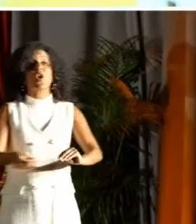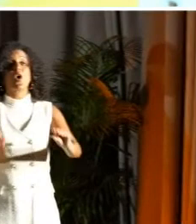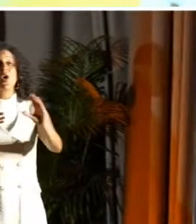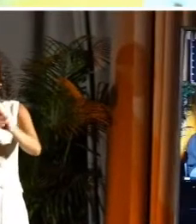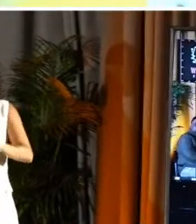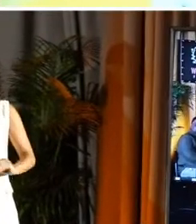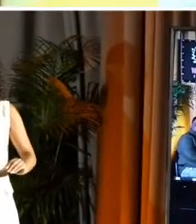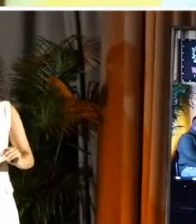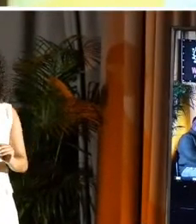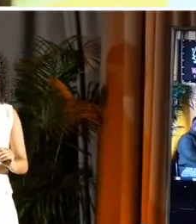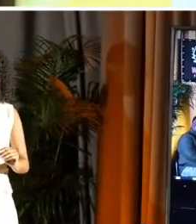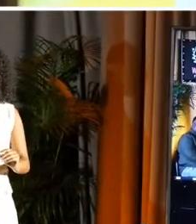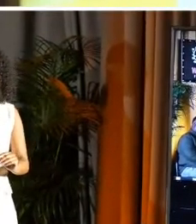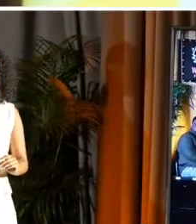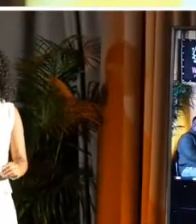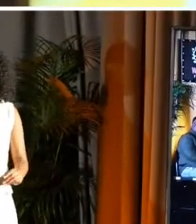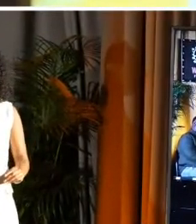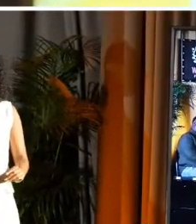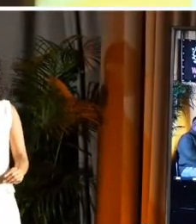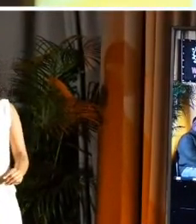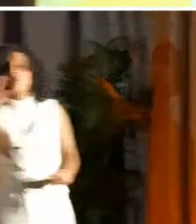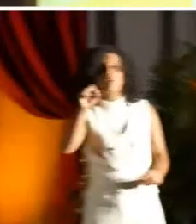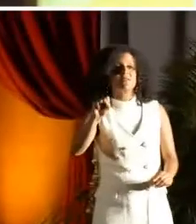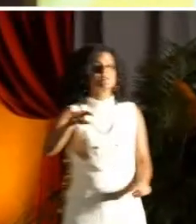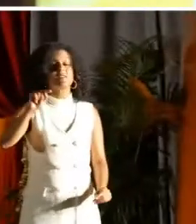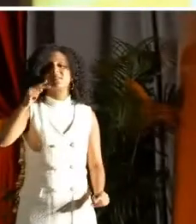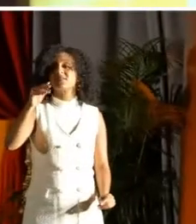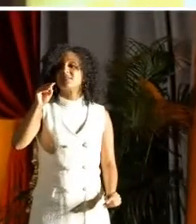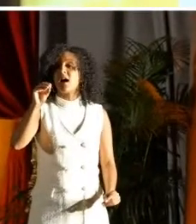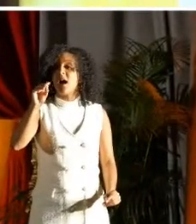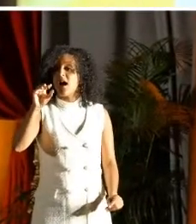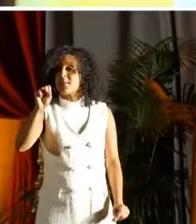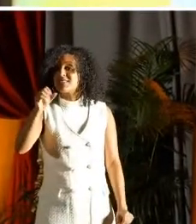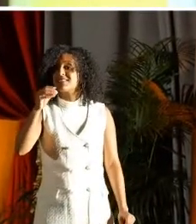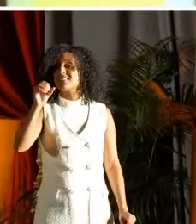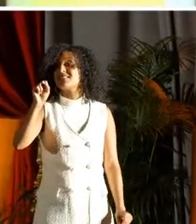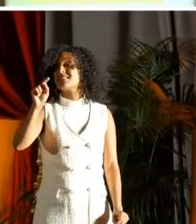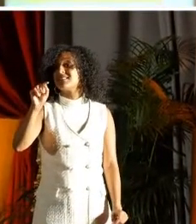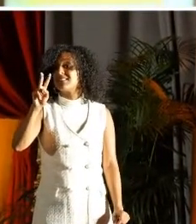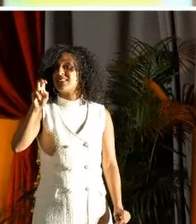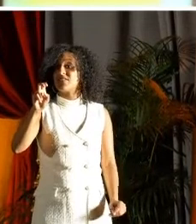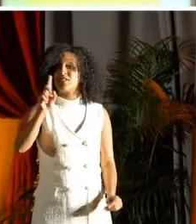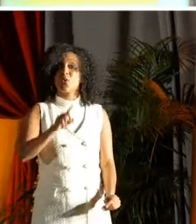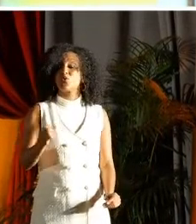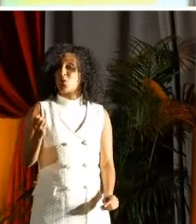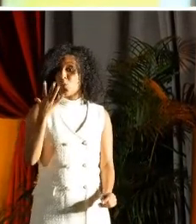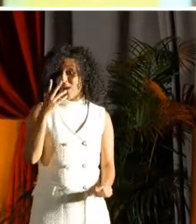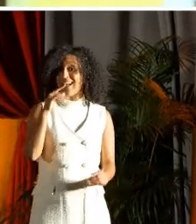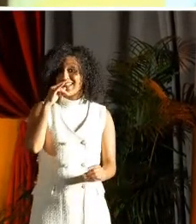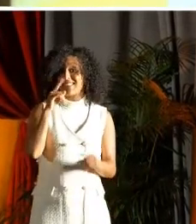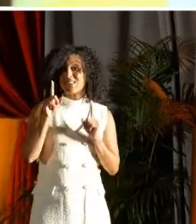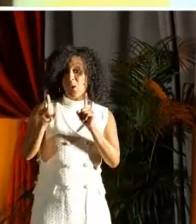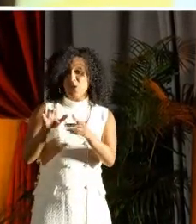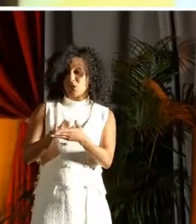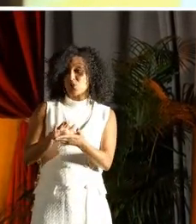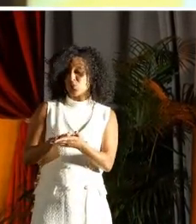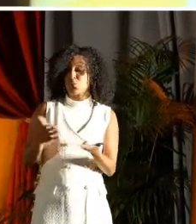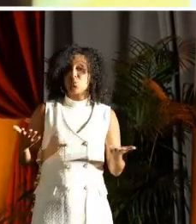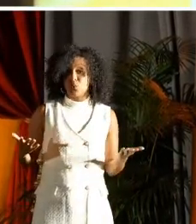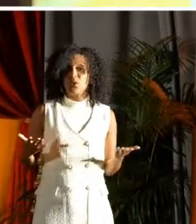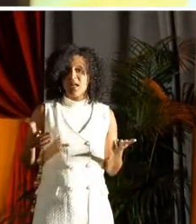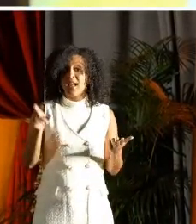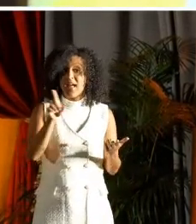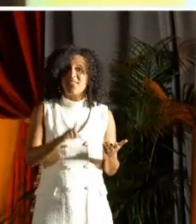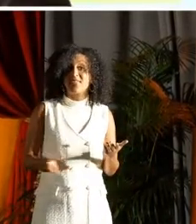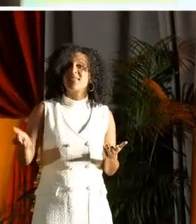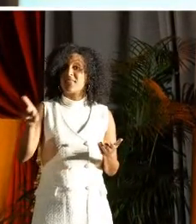and Charles and Thomas and Steve, those are the white kids who I went to school with.